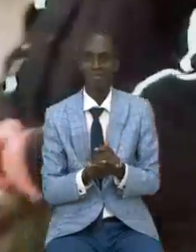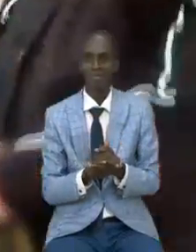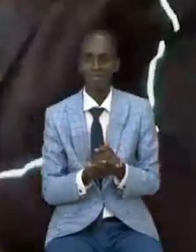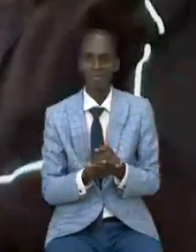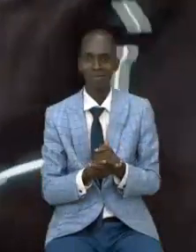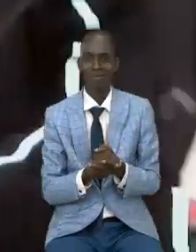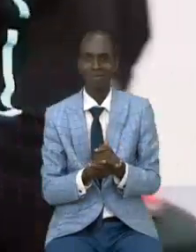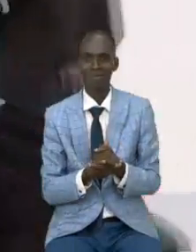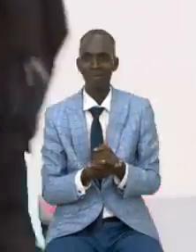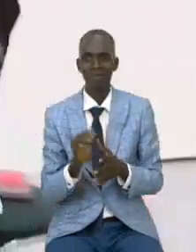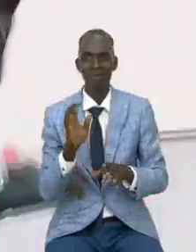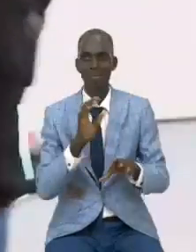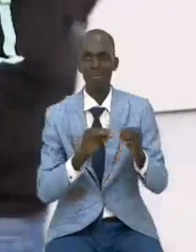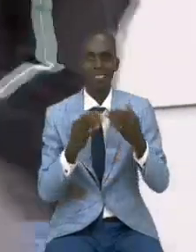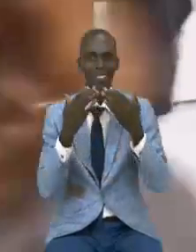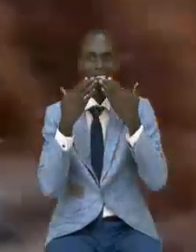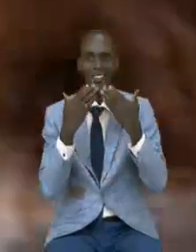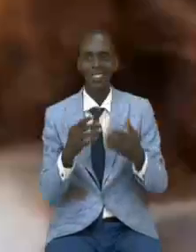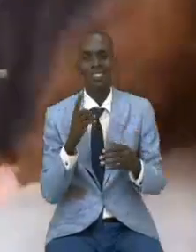Oh, thank you, Jesus.